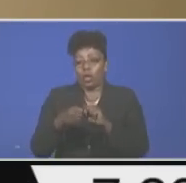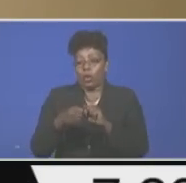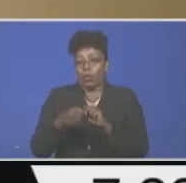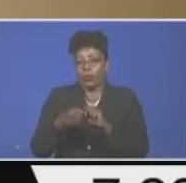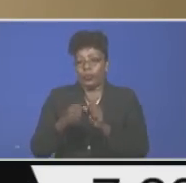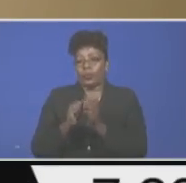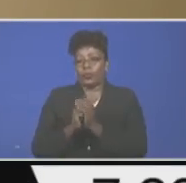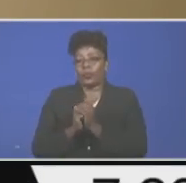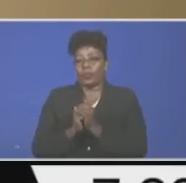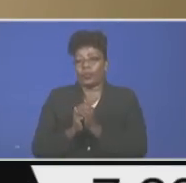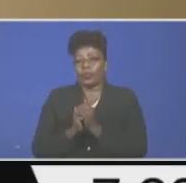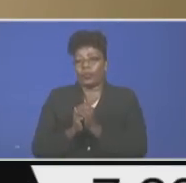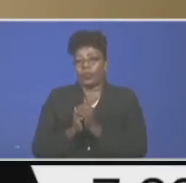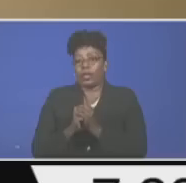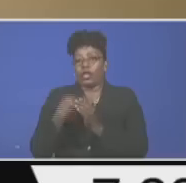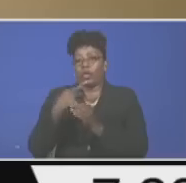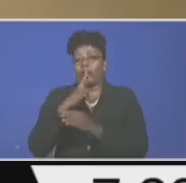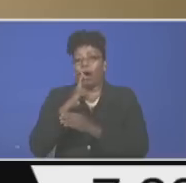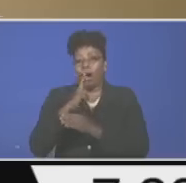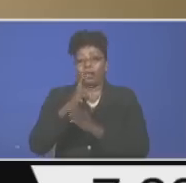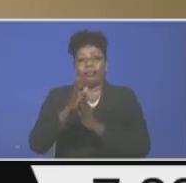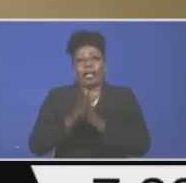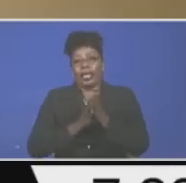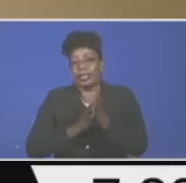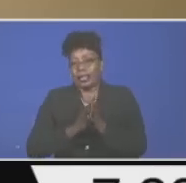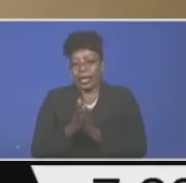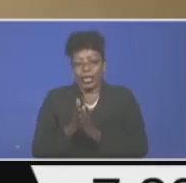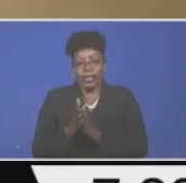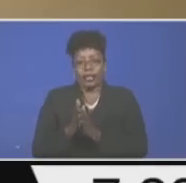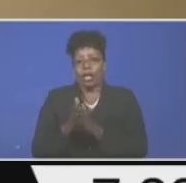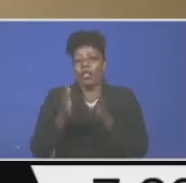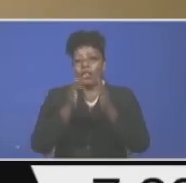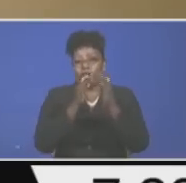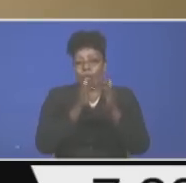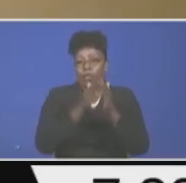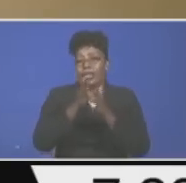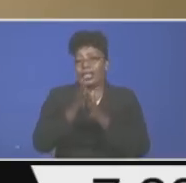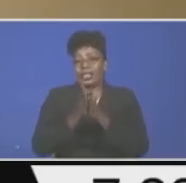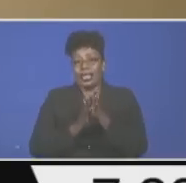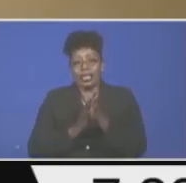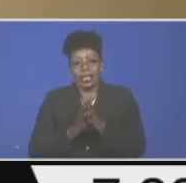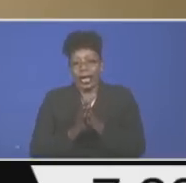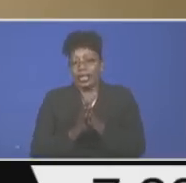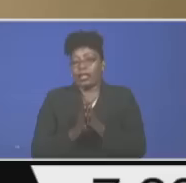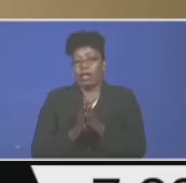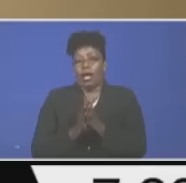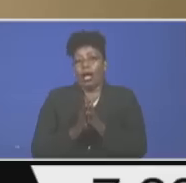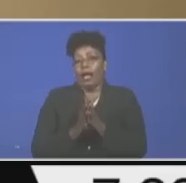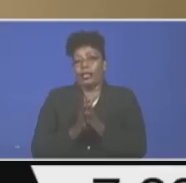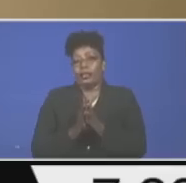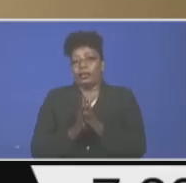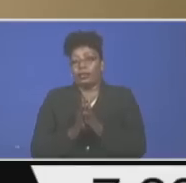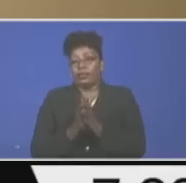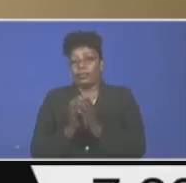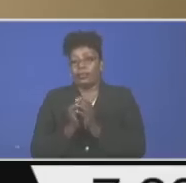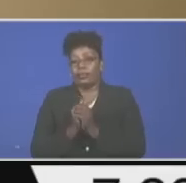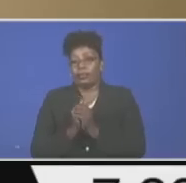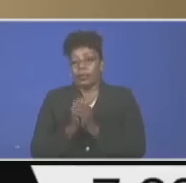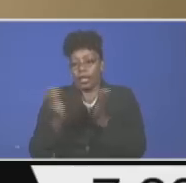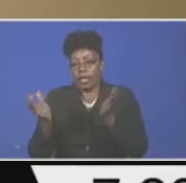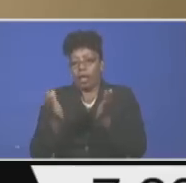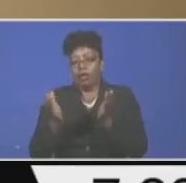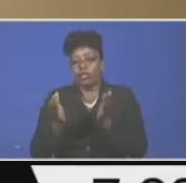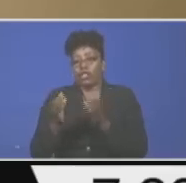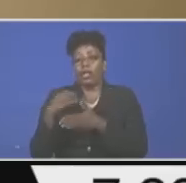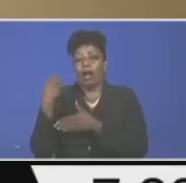know, we are excited. I'm excited, the community is excited, and it really bodes well for encouraging